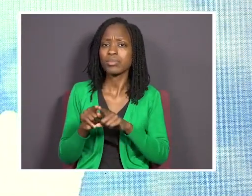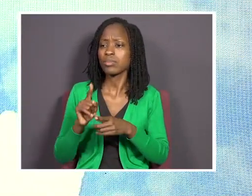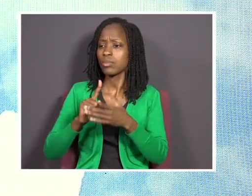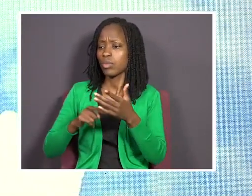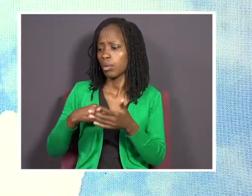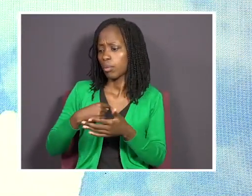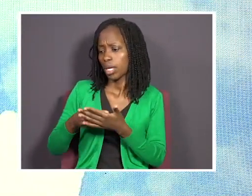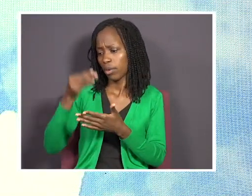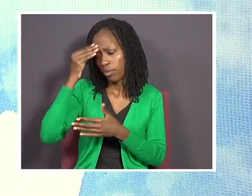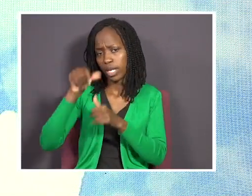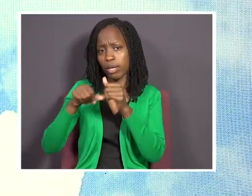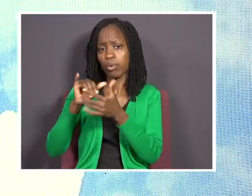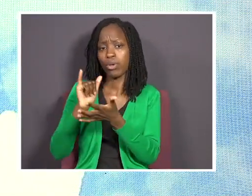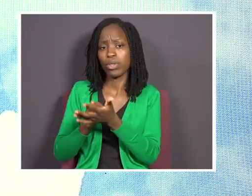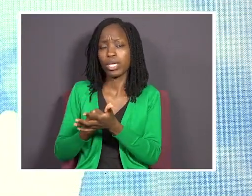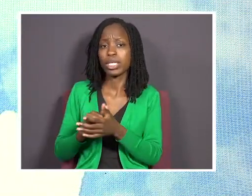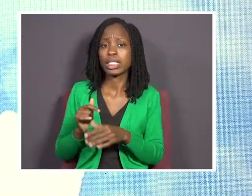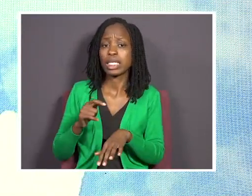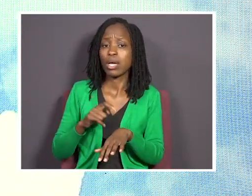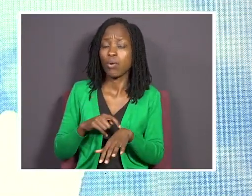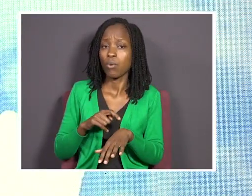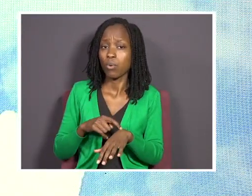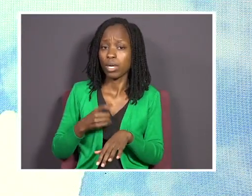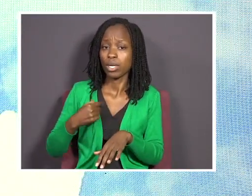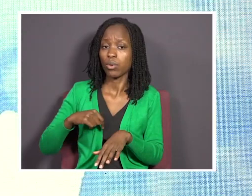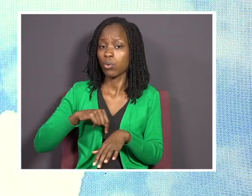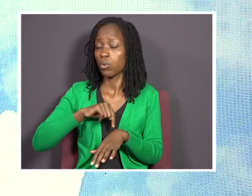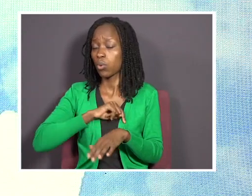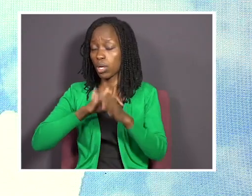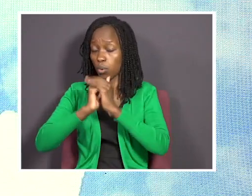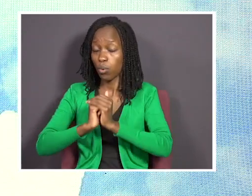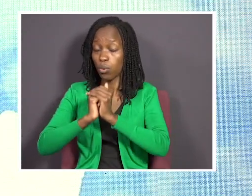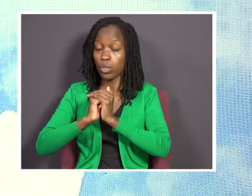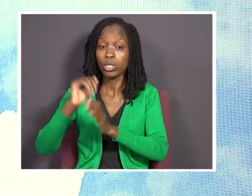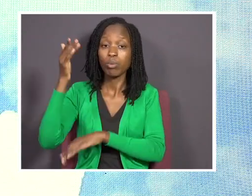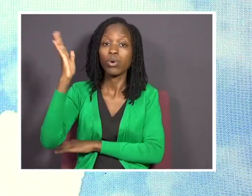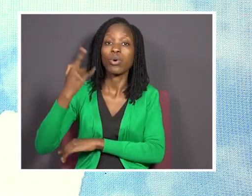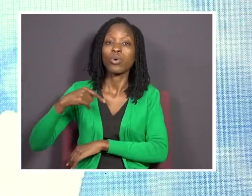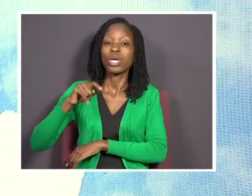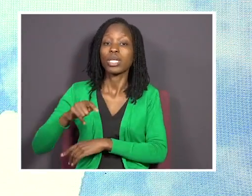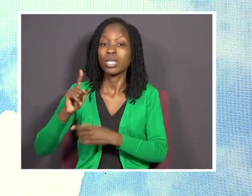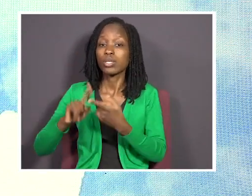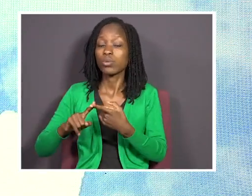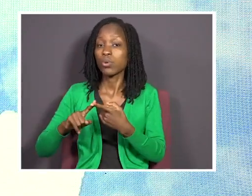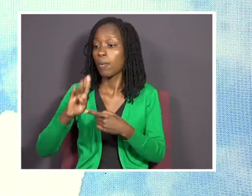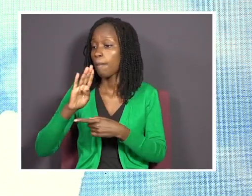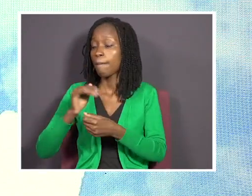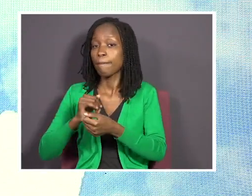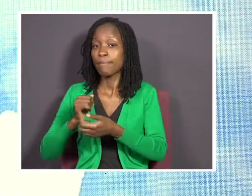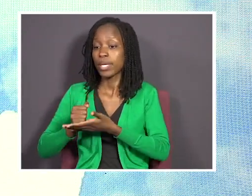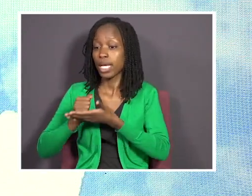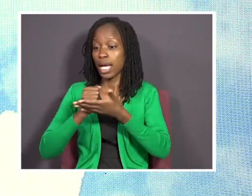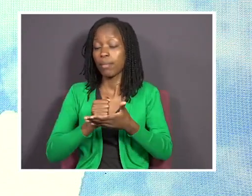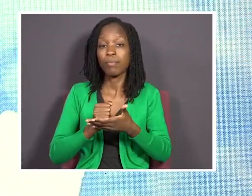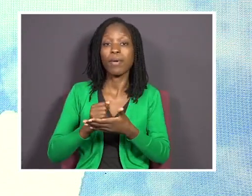out of that is that when we are worshiping God, we need to be aided by the